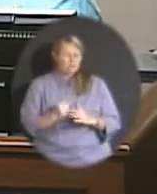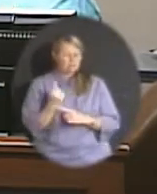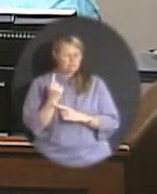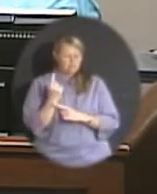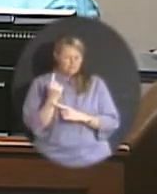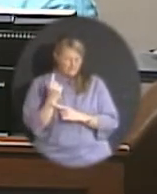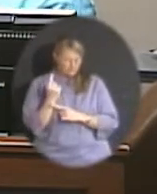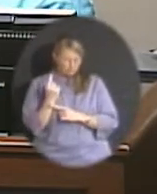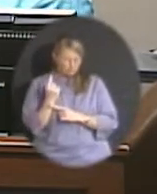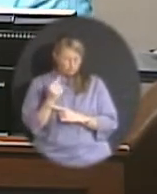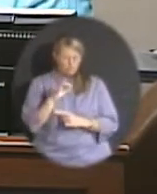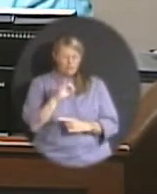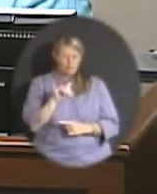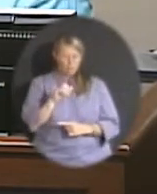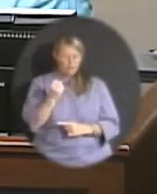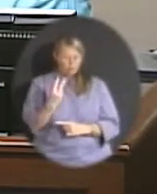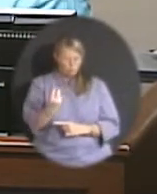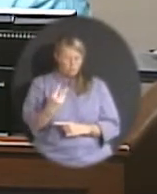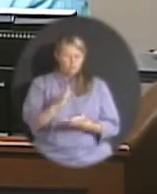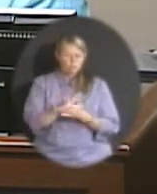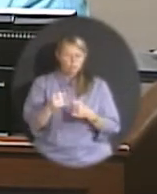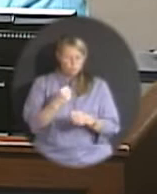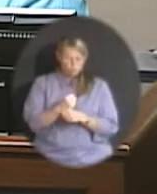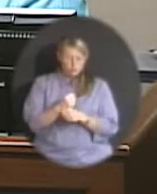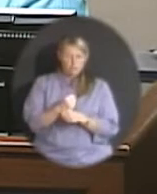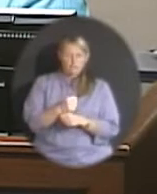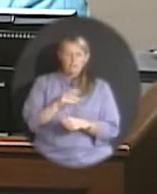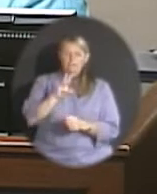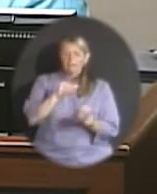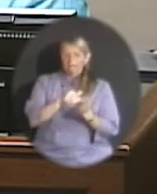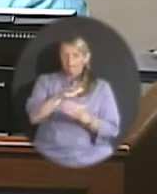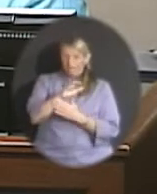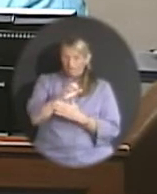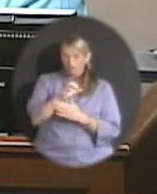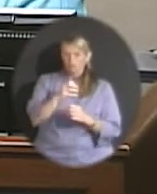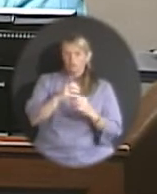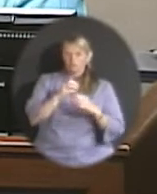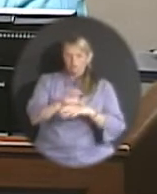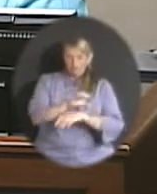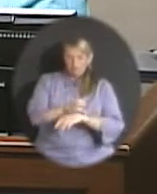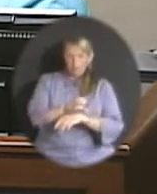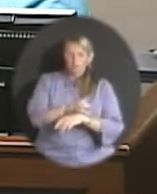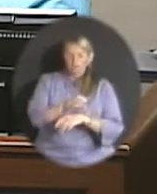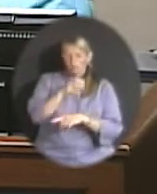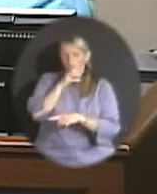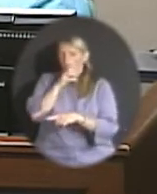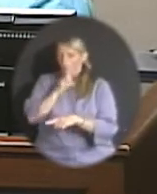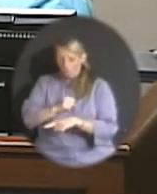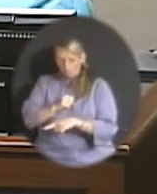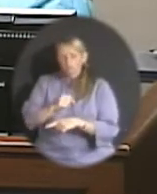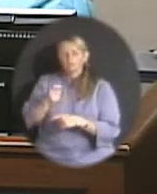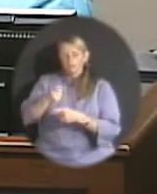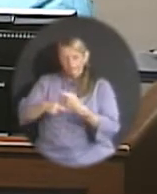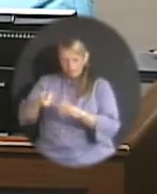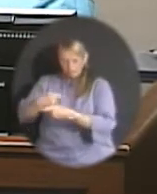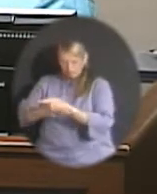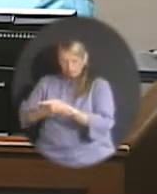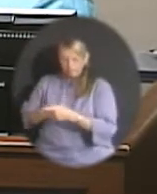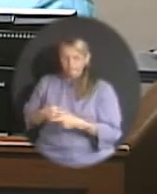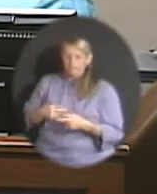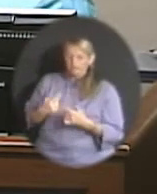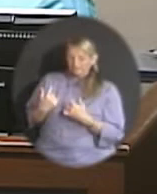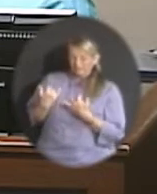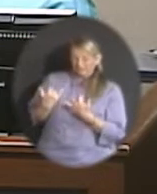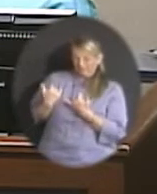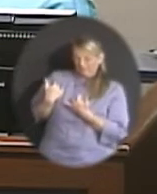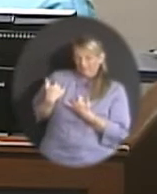fiscal year, last year, 6,500 machines that were aged out. During the course of this past school year, you approved a